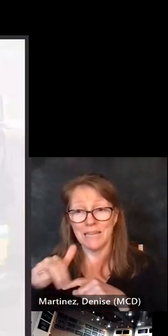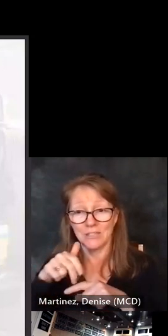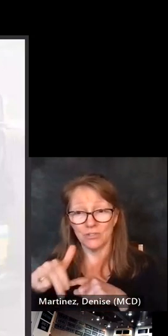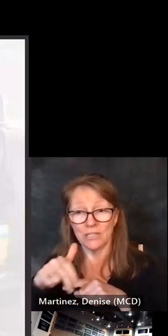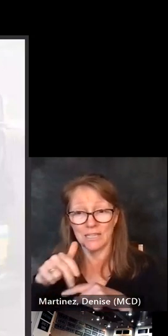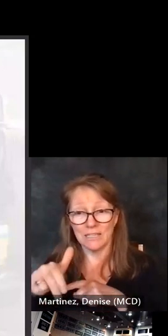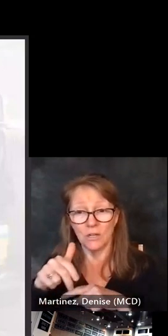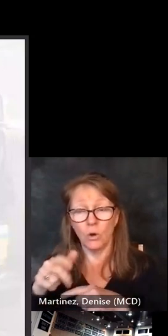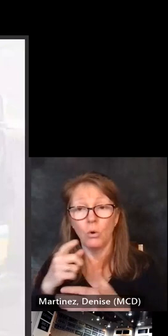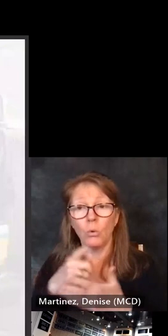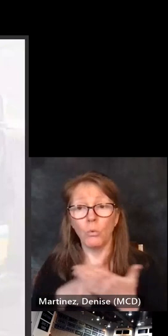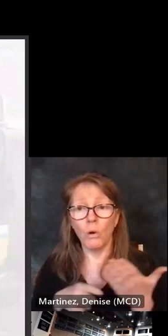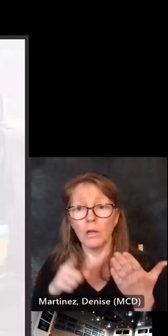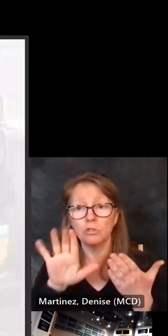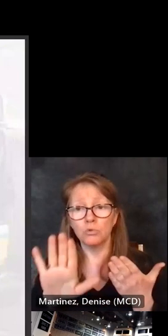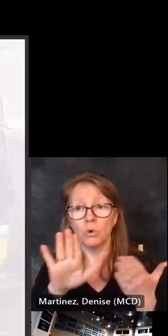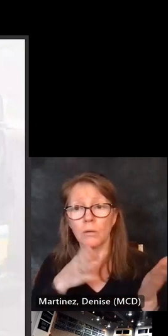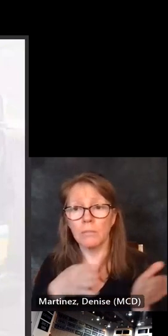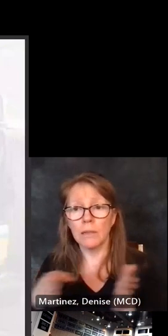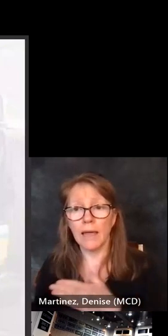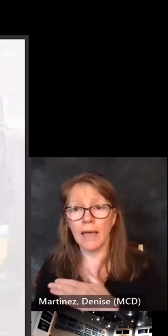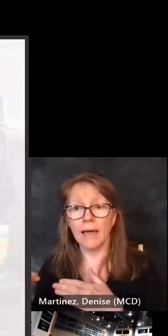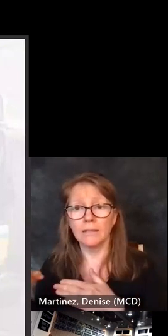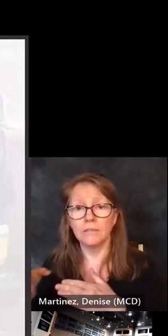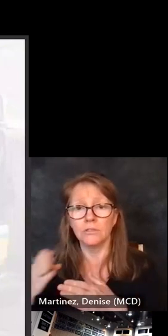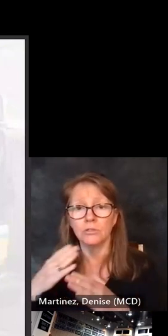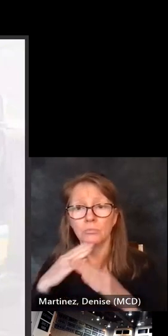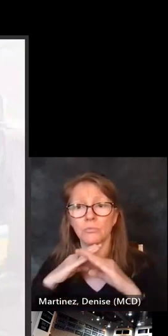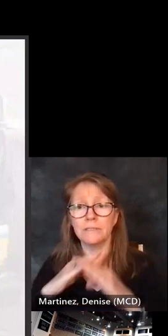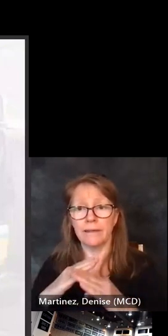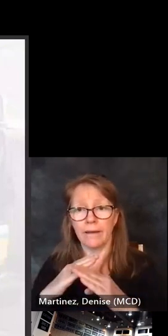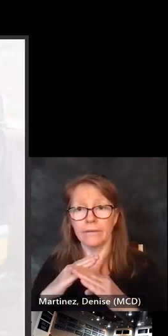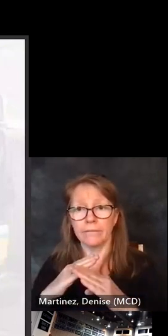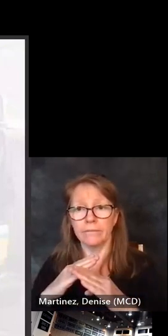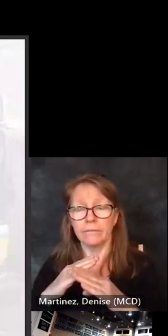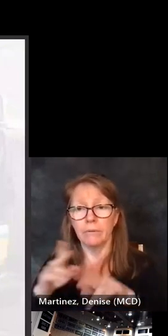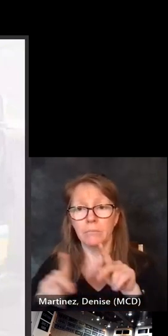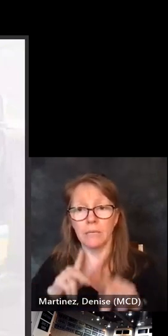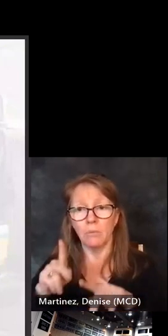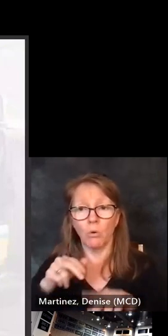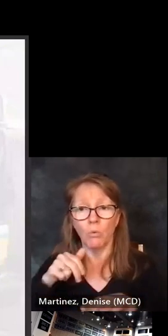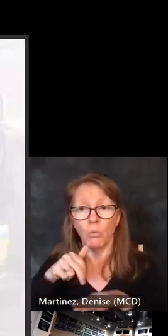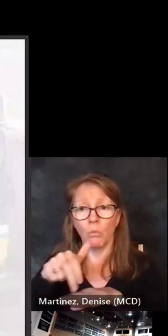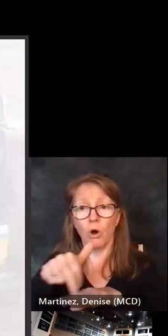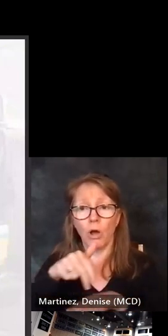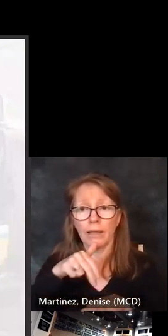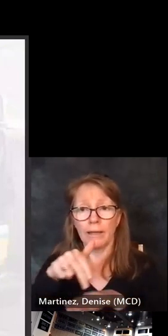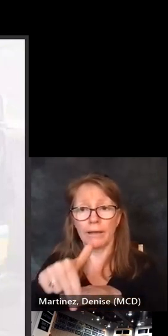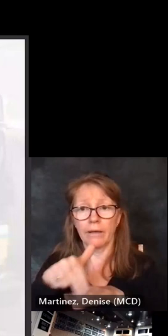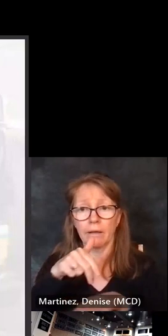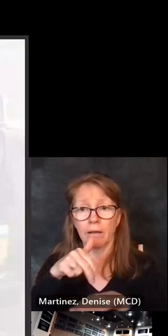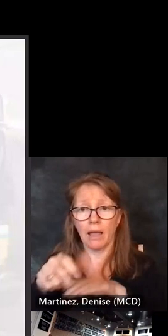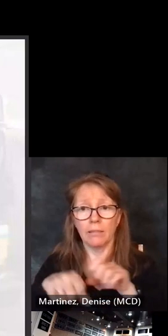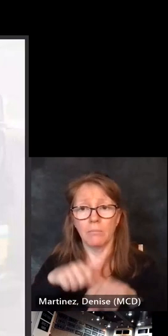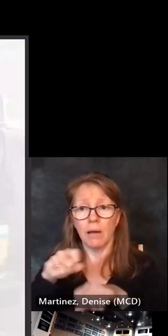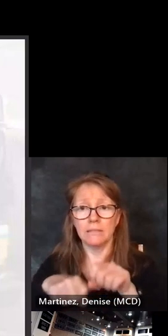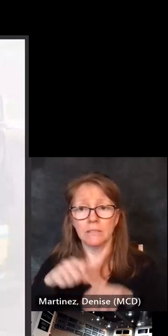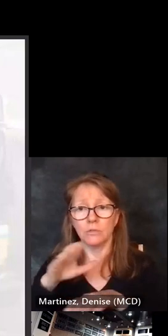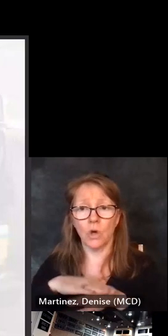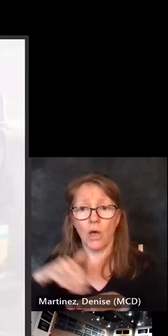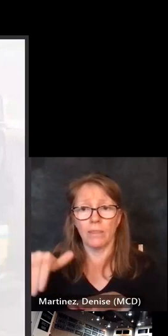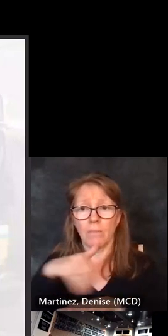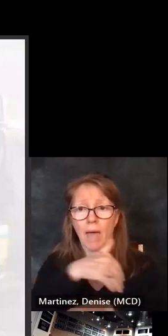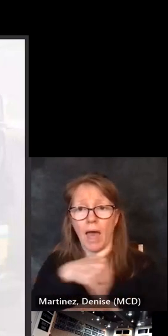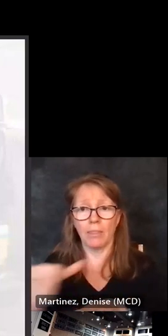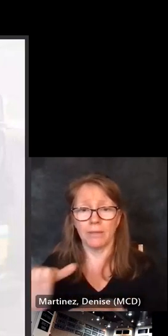giant buses from hitting pedestrians and bicycles on that path? Thank you.